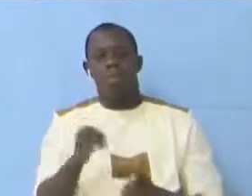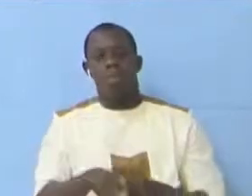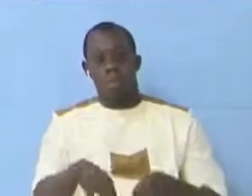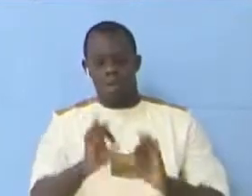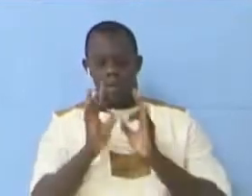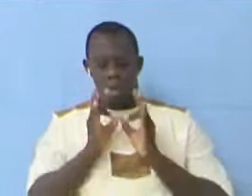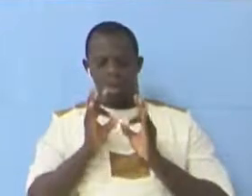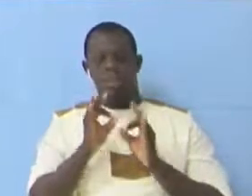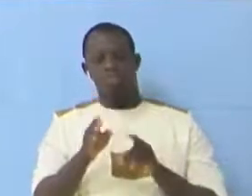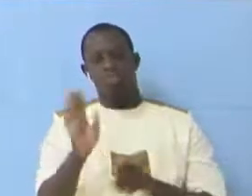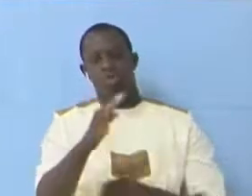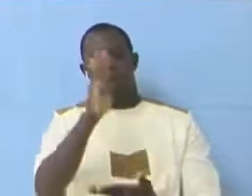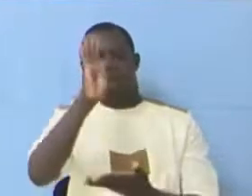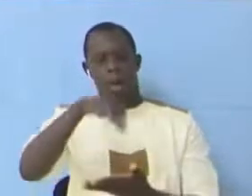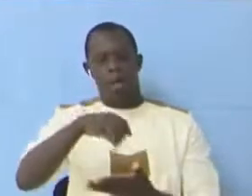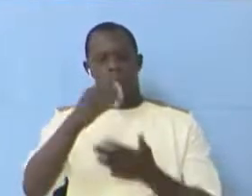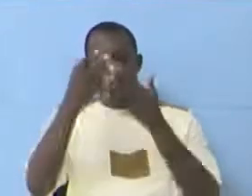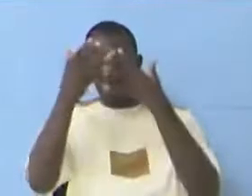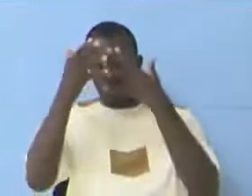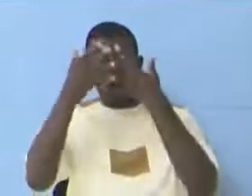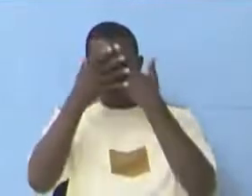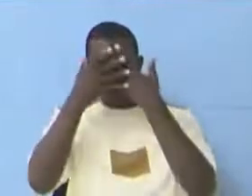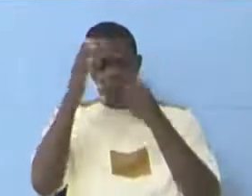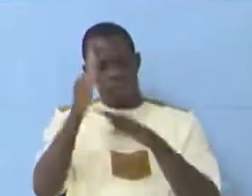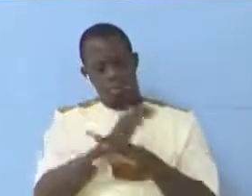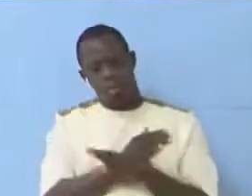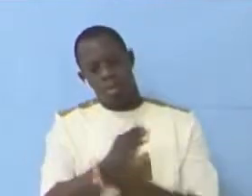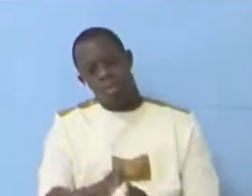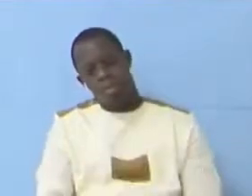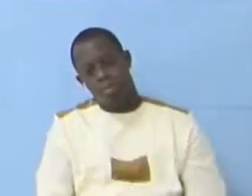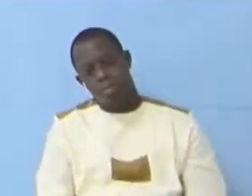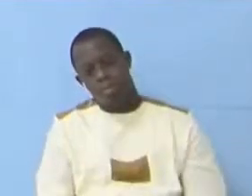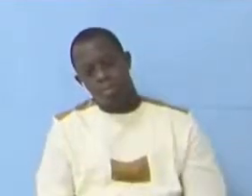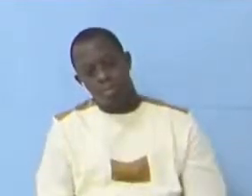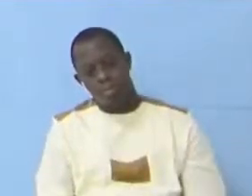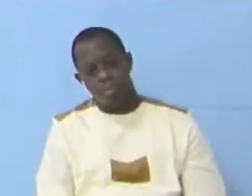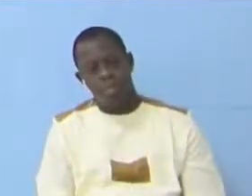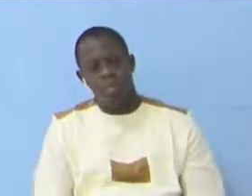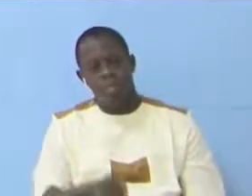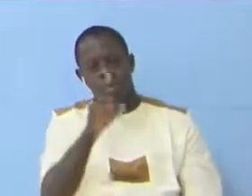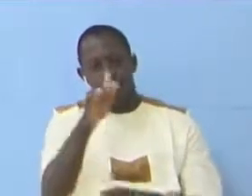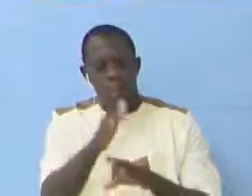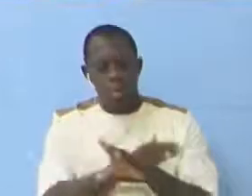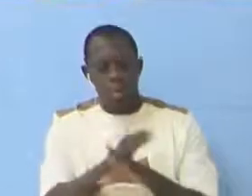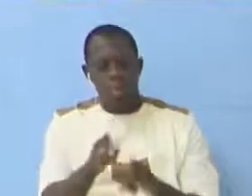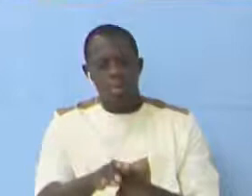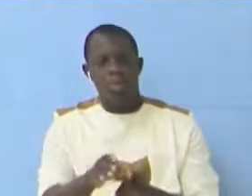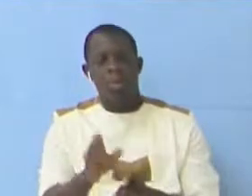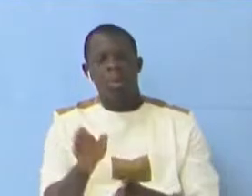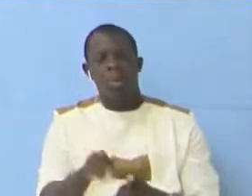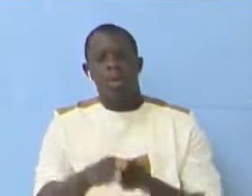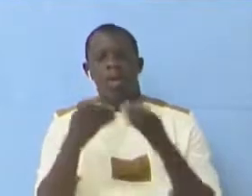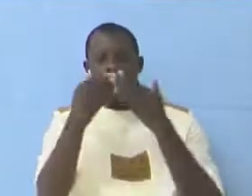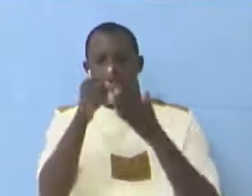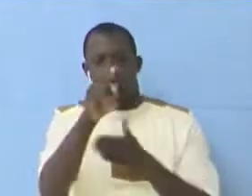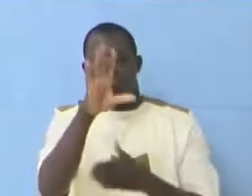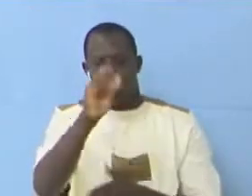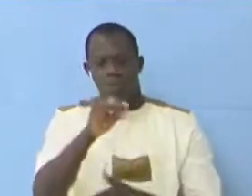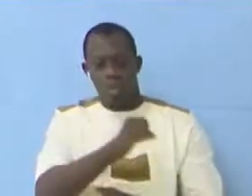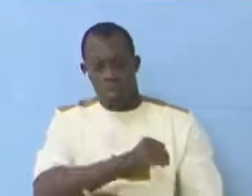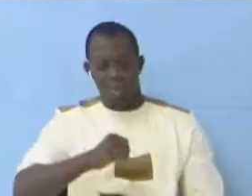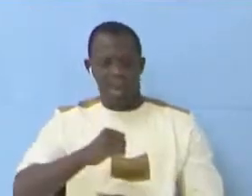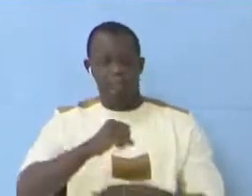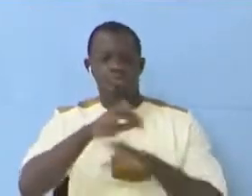taken to Mile 2. Noonu lañ ma jëlee yóbbu ma Mile 2. Were you charged with a crime? Ndax waxoon nañ la dara ne loolu nga